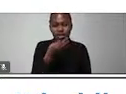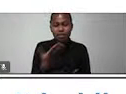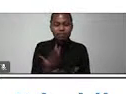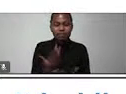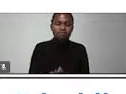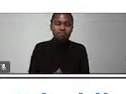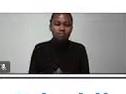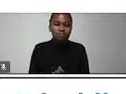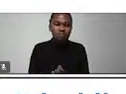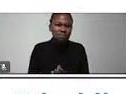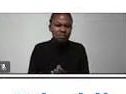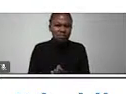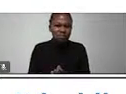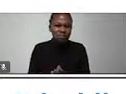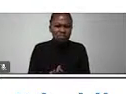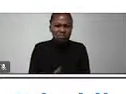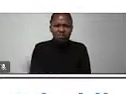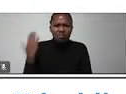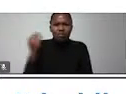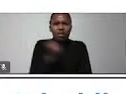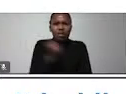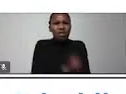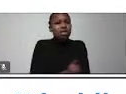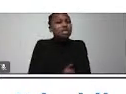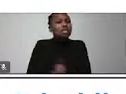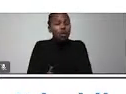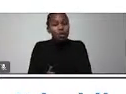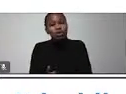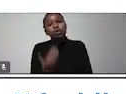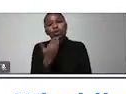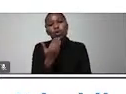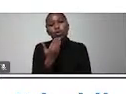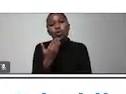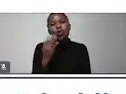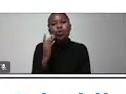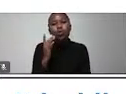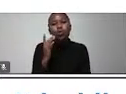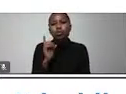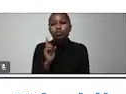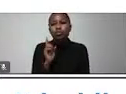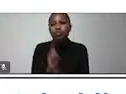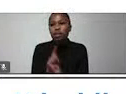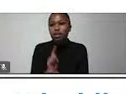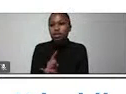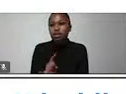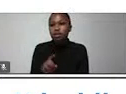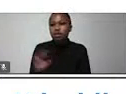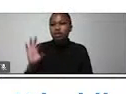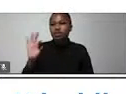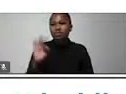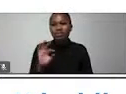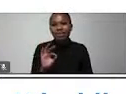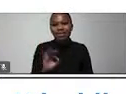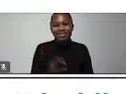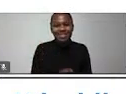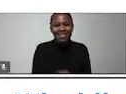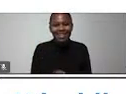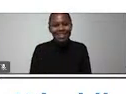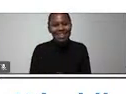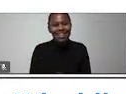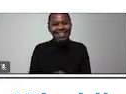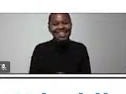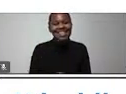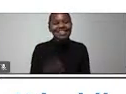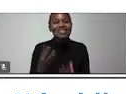several stakeholders that were actually met on Monday, they all vow actually to support Premier Winde, you know, with